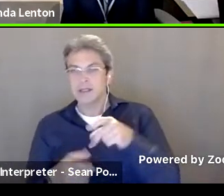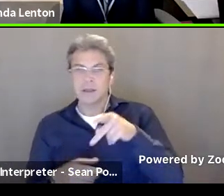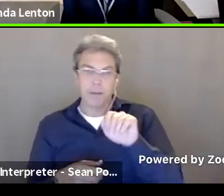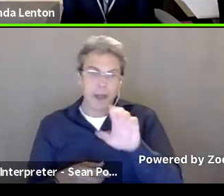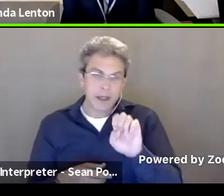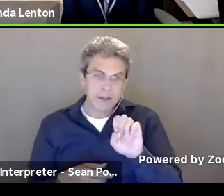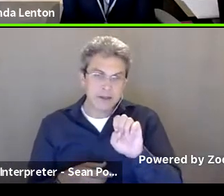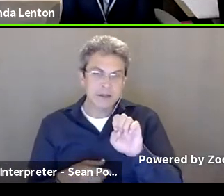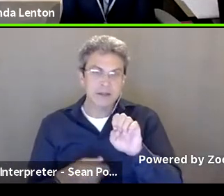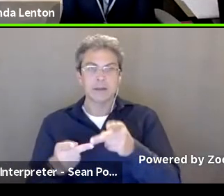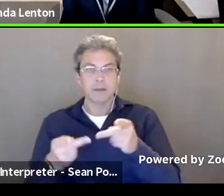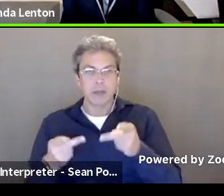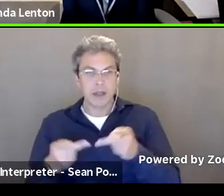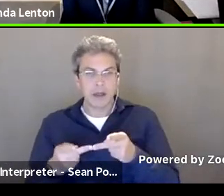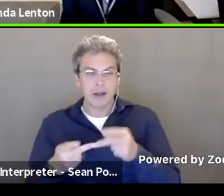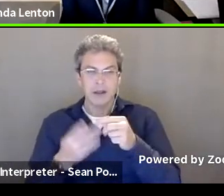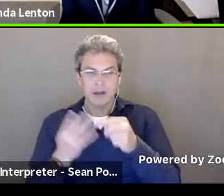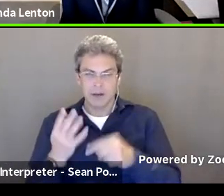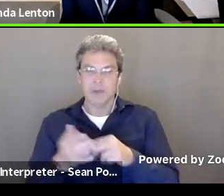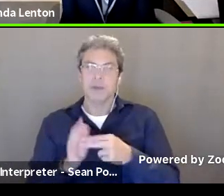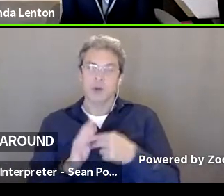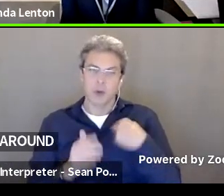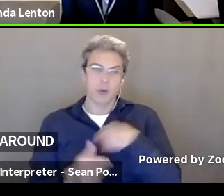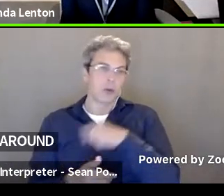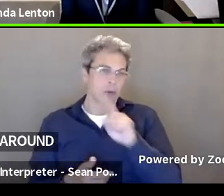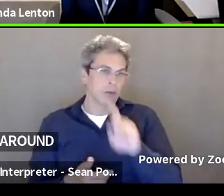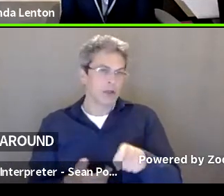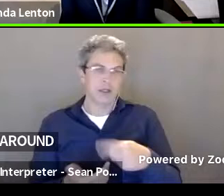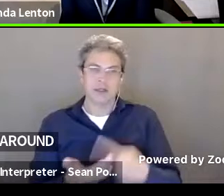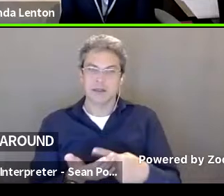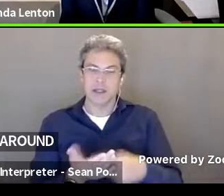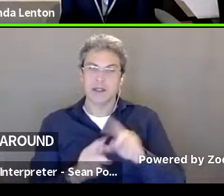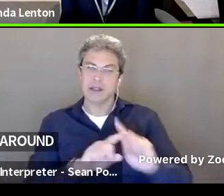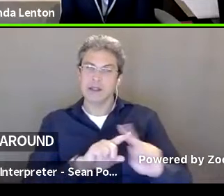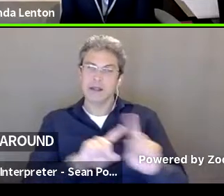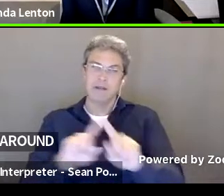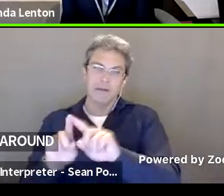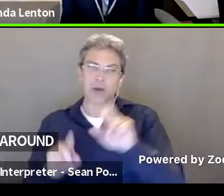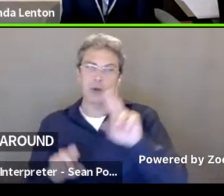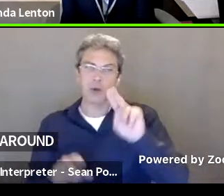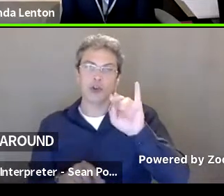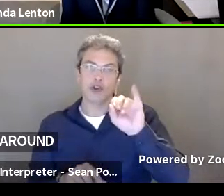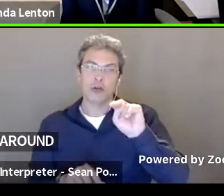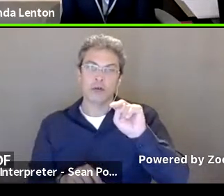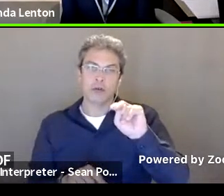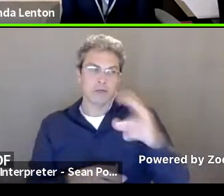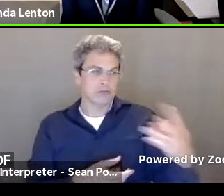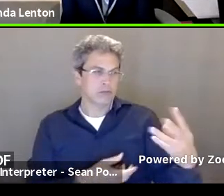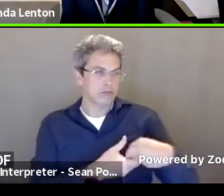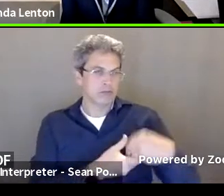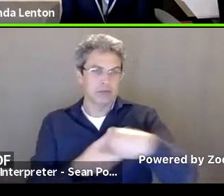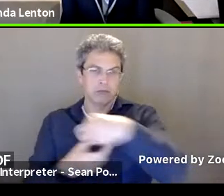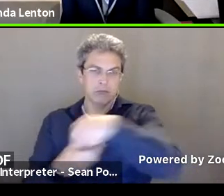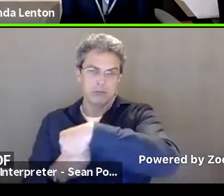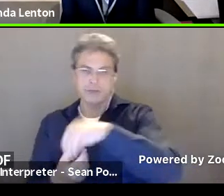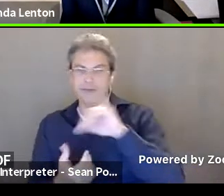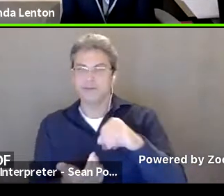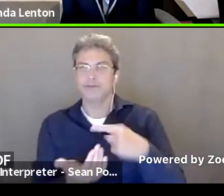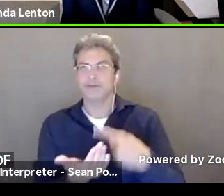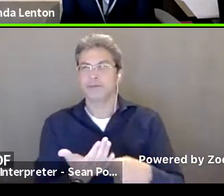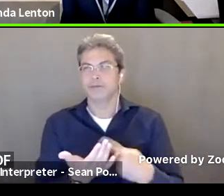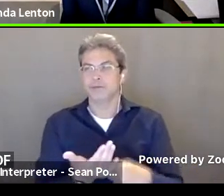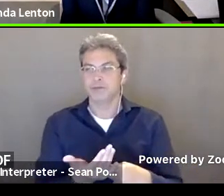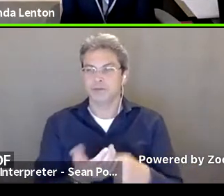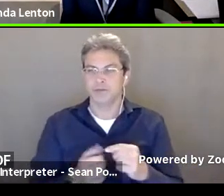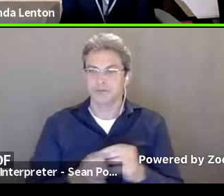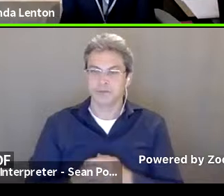would have to engage all of the different employee groups and the relevant unions on these matters. But I think